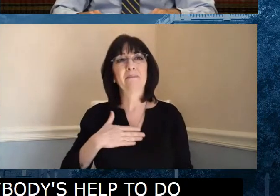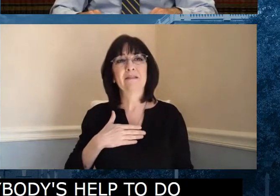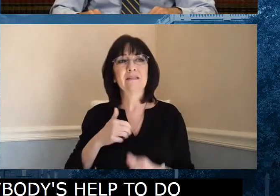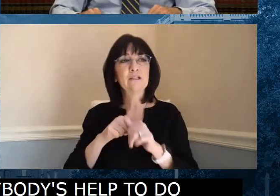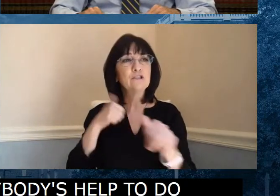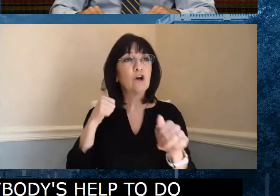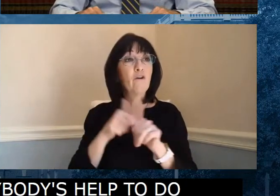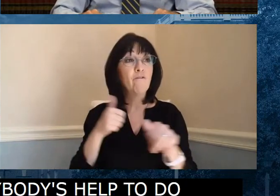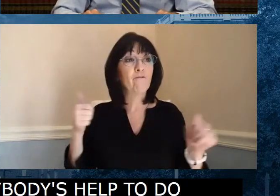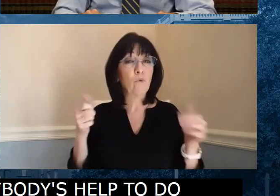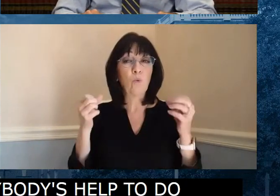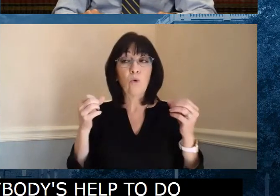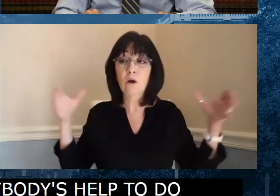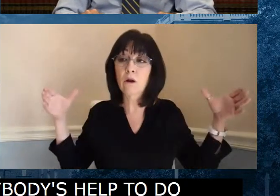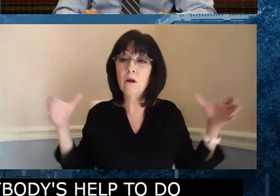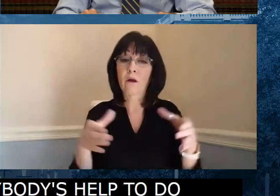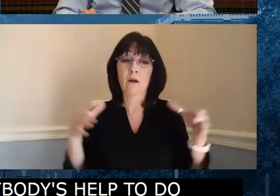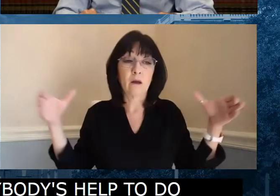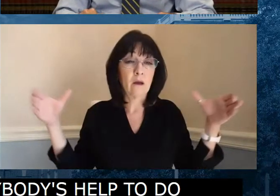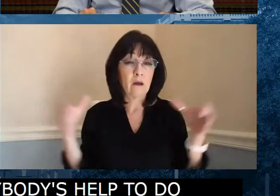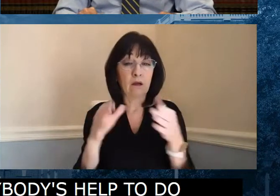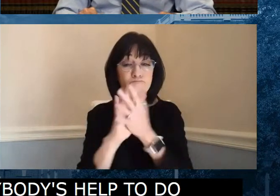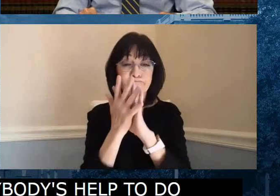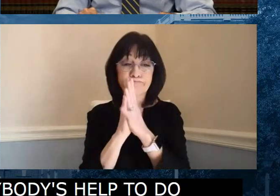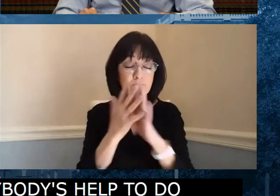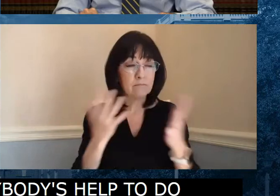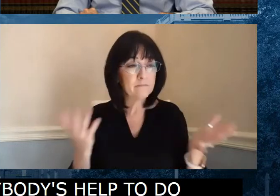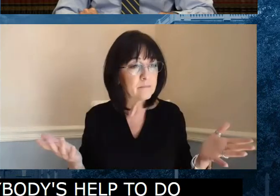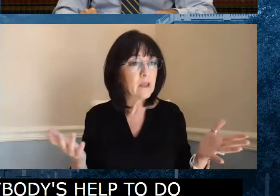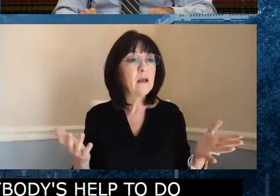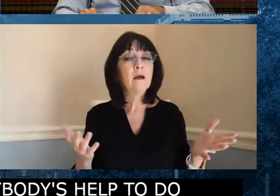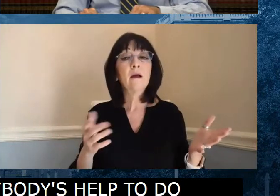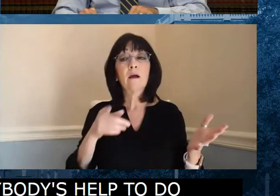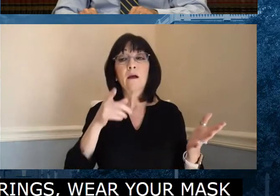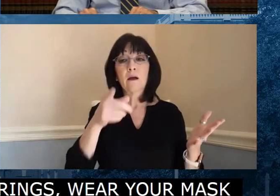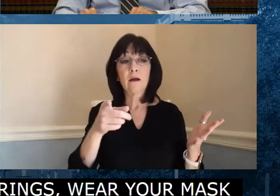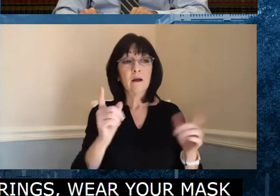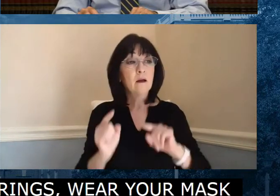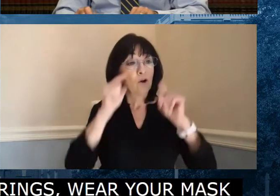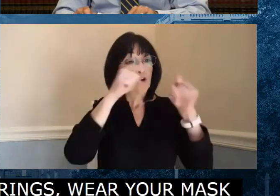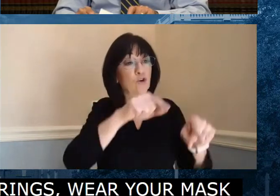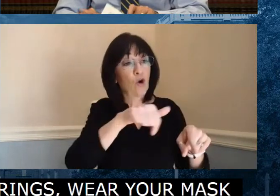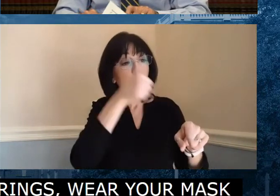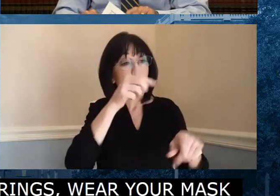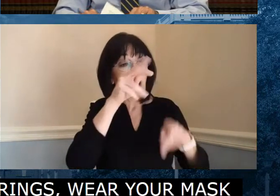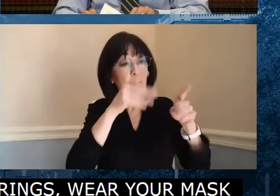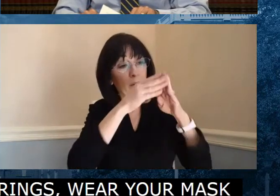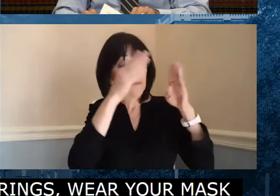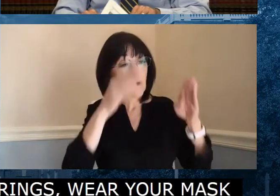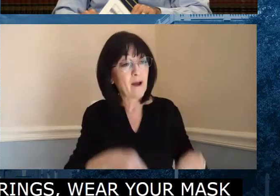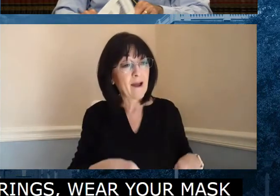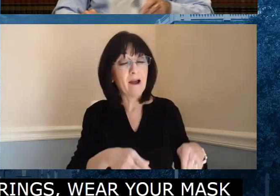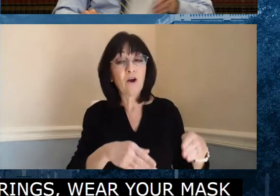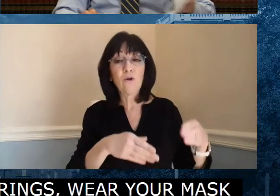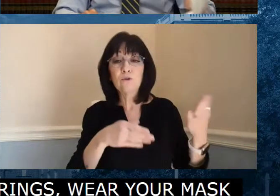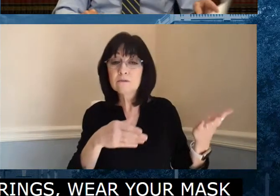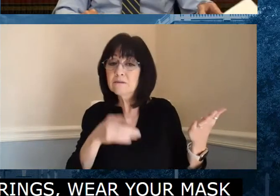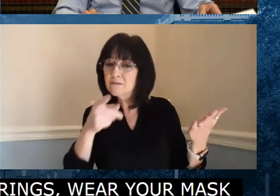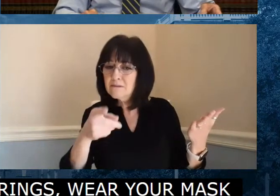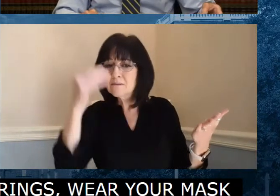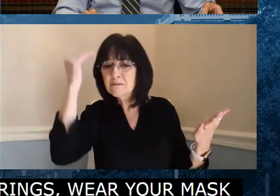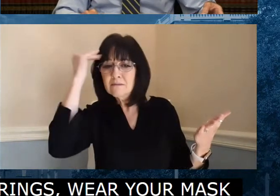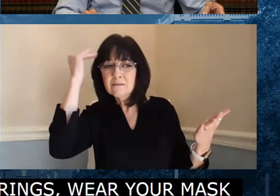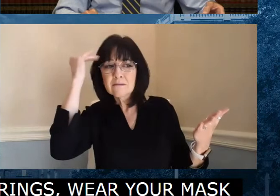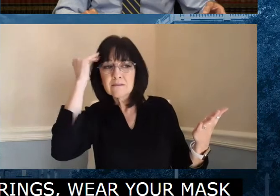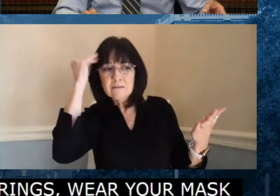public, don't mix households, just be conscious of your exposure to others who might be carrying the